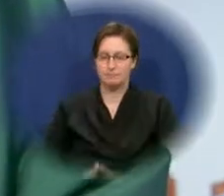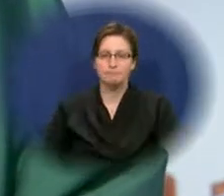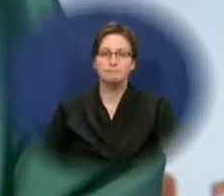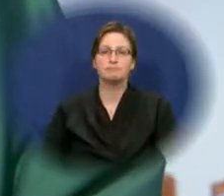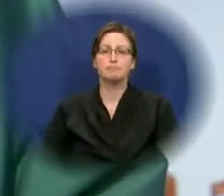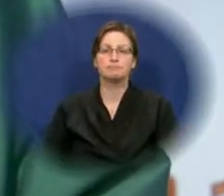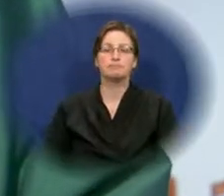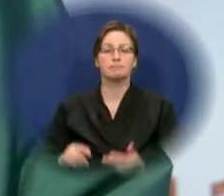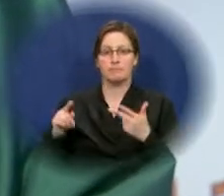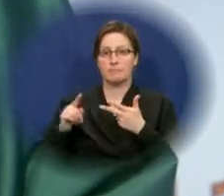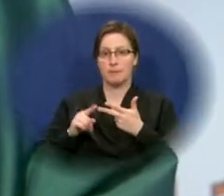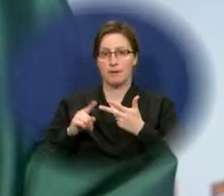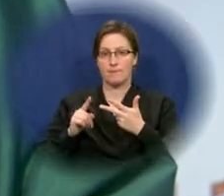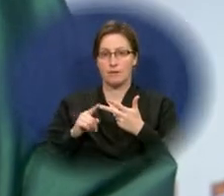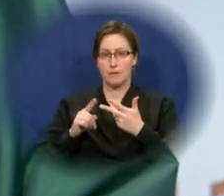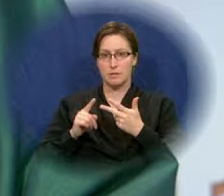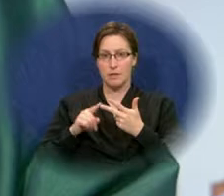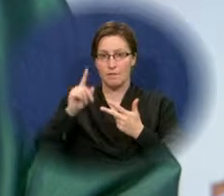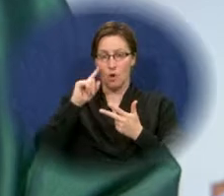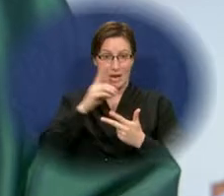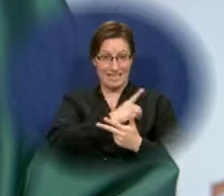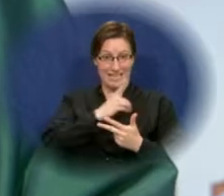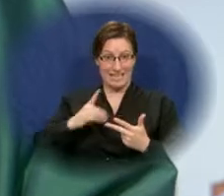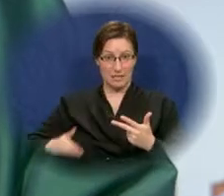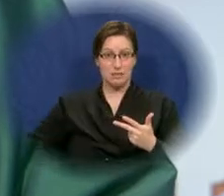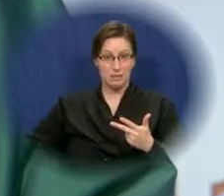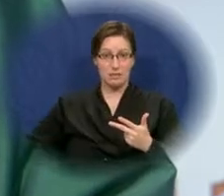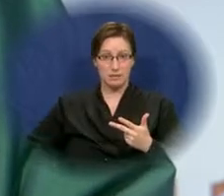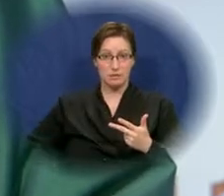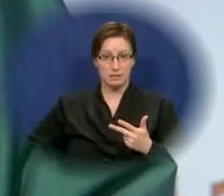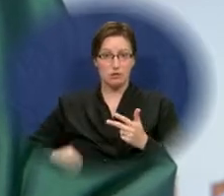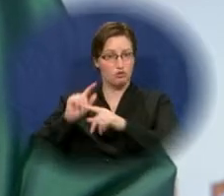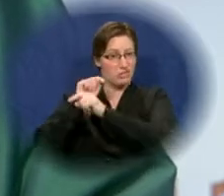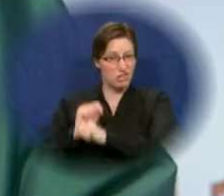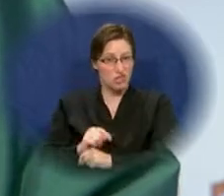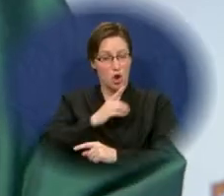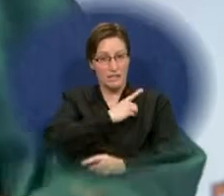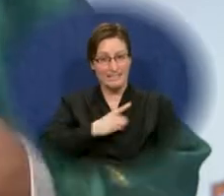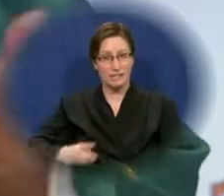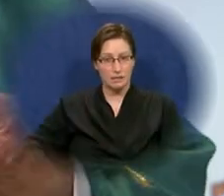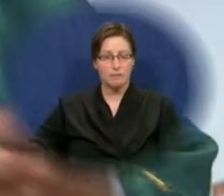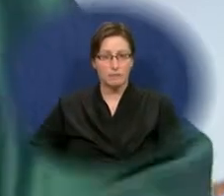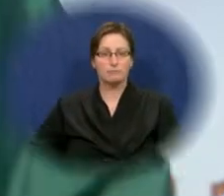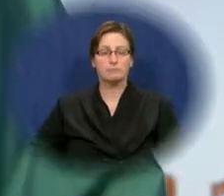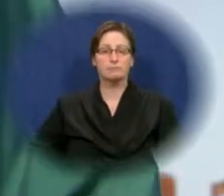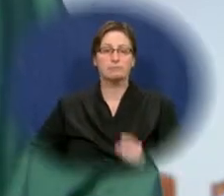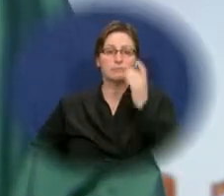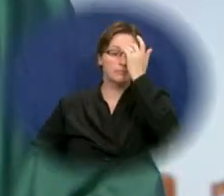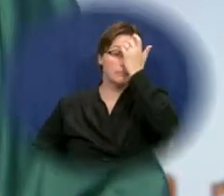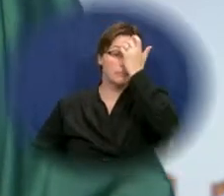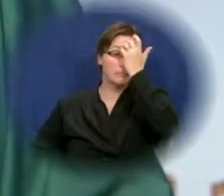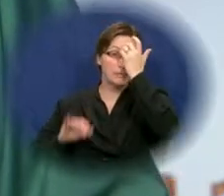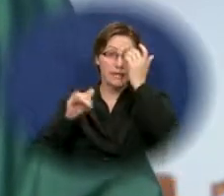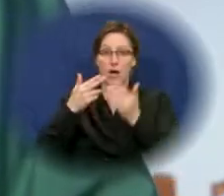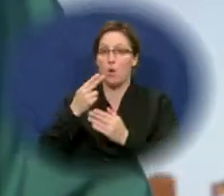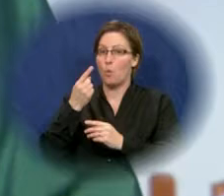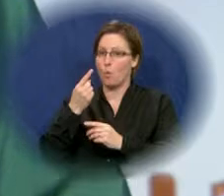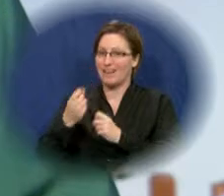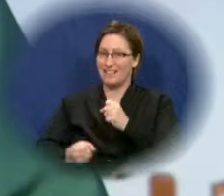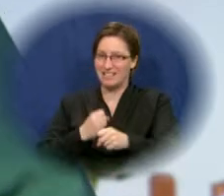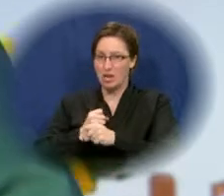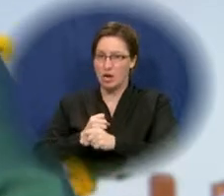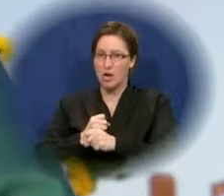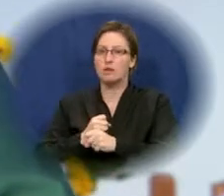being ordained to the diaconate and as a transitional deacon, oftentimes a year before, then the second